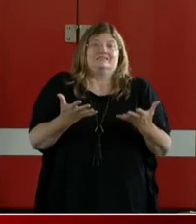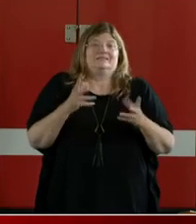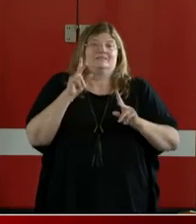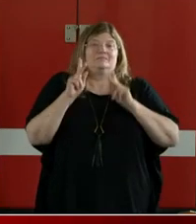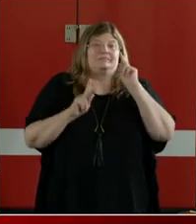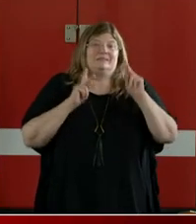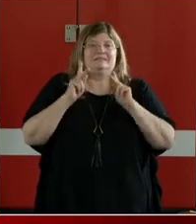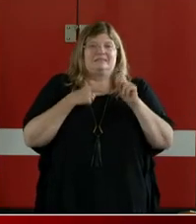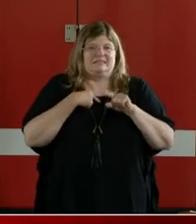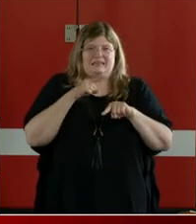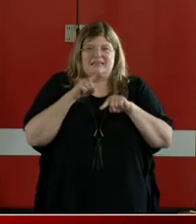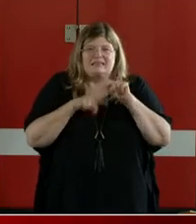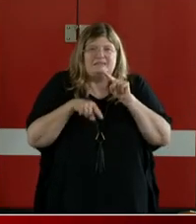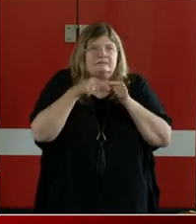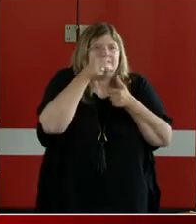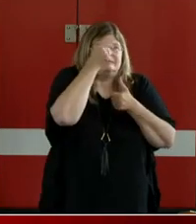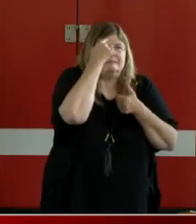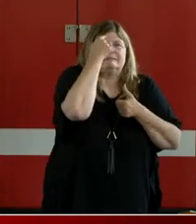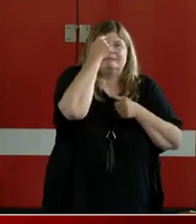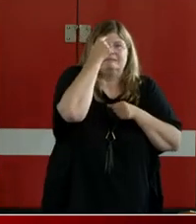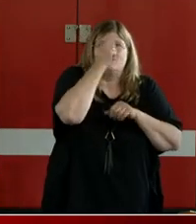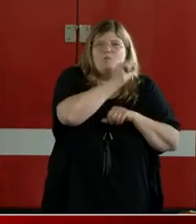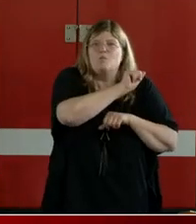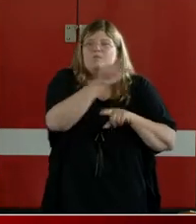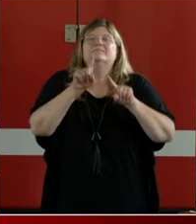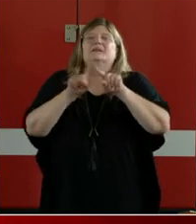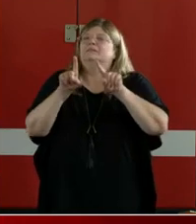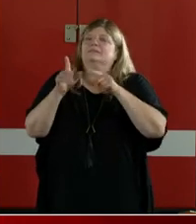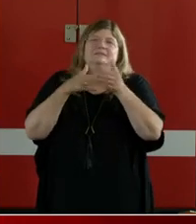to thank for their support and mentoring that